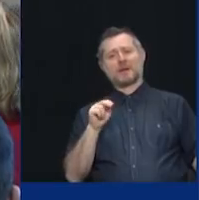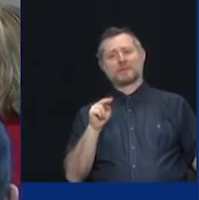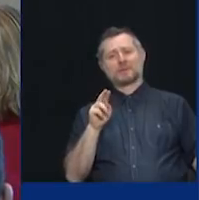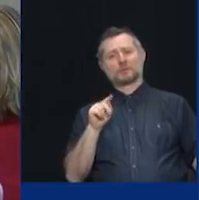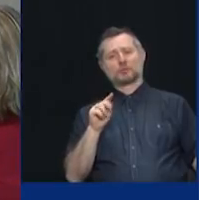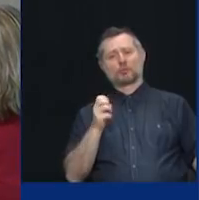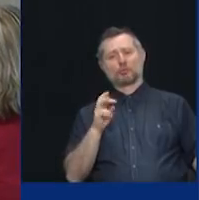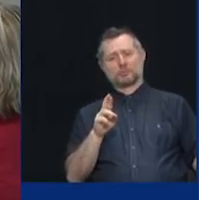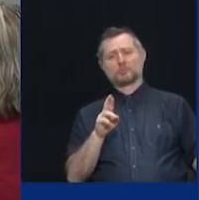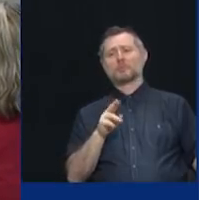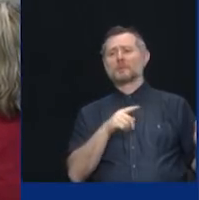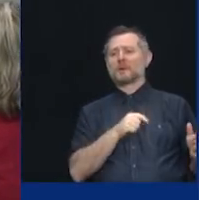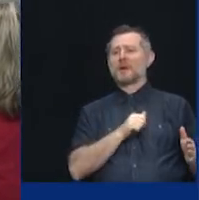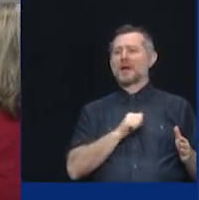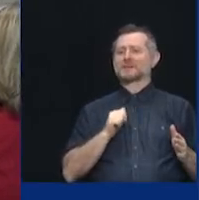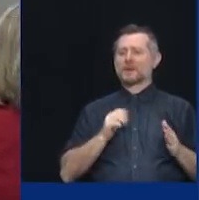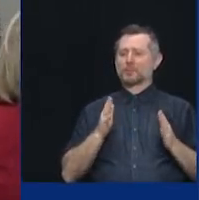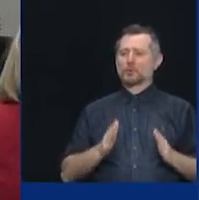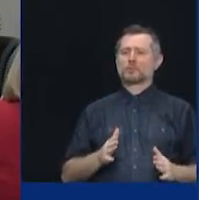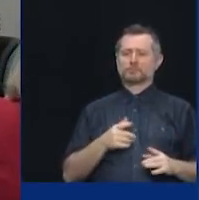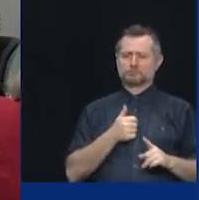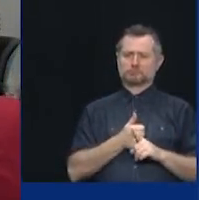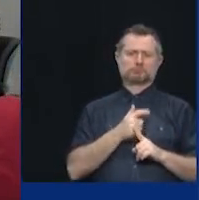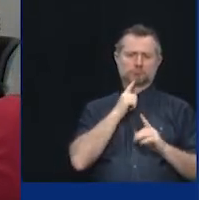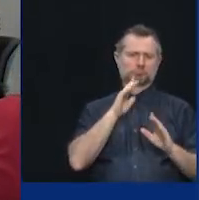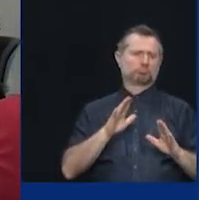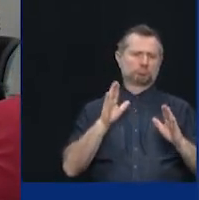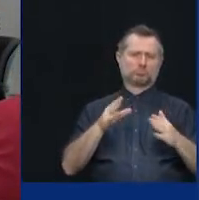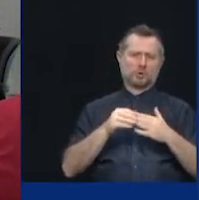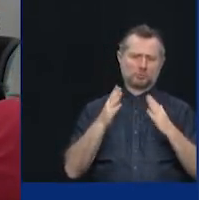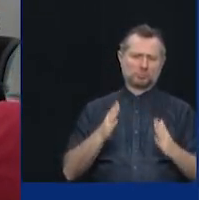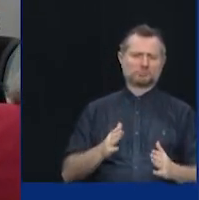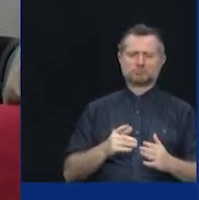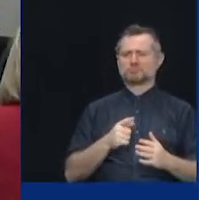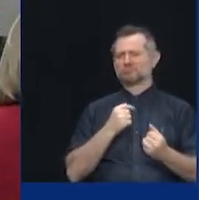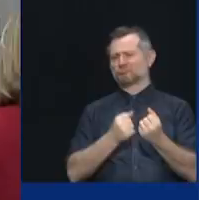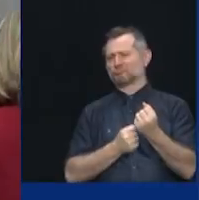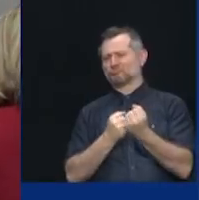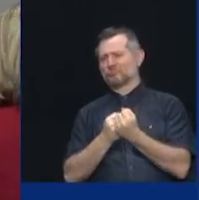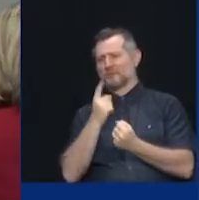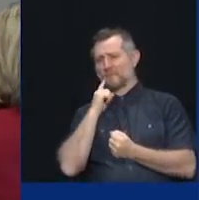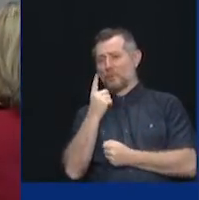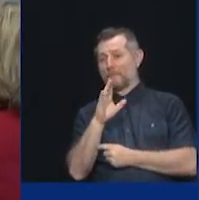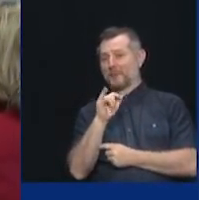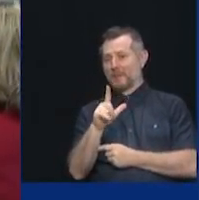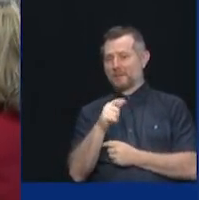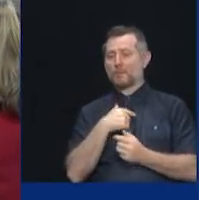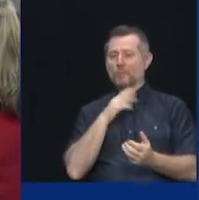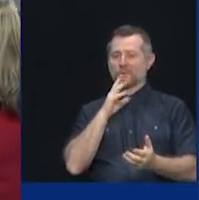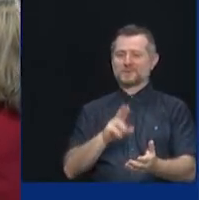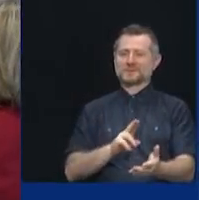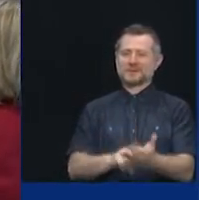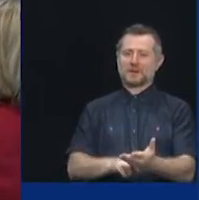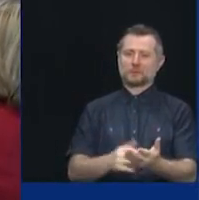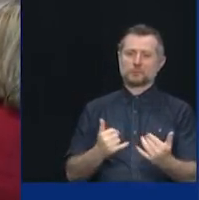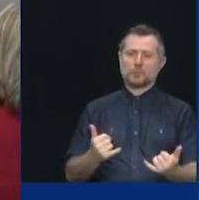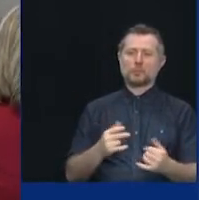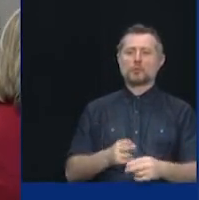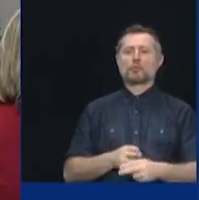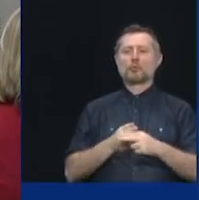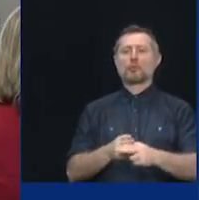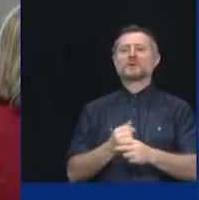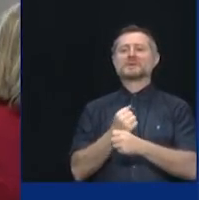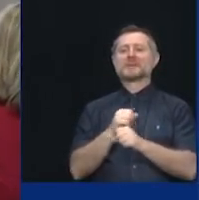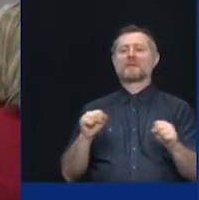important legislation and was the sponsor of a bill we're going to sign today, what's called the Safe Staffing Bill. The